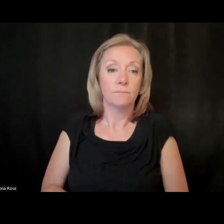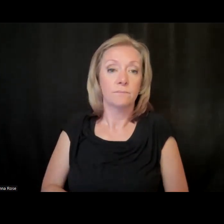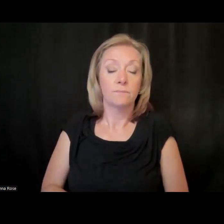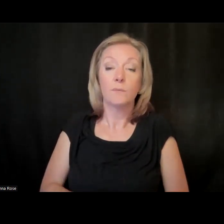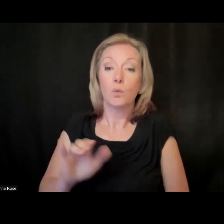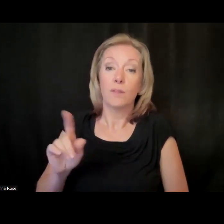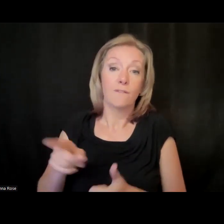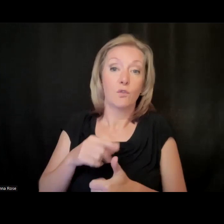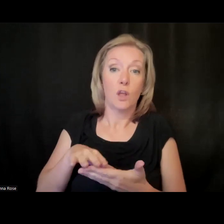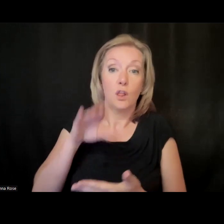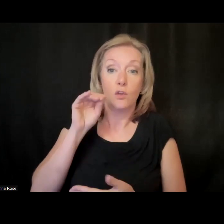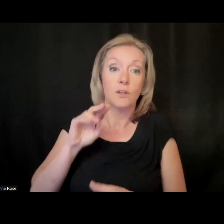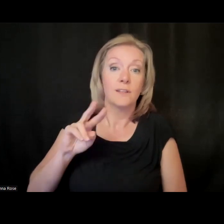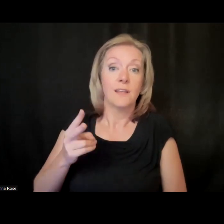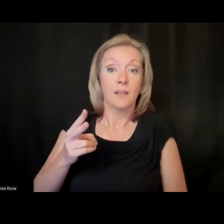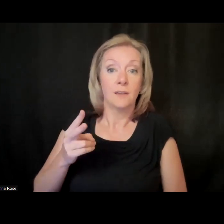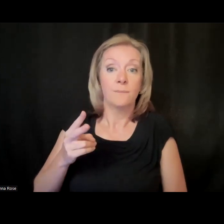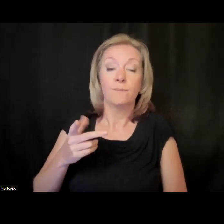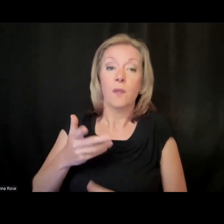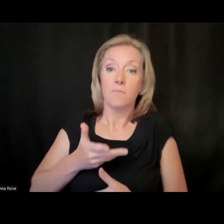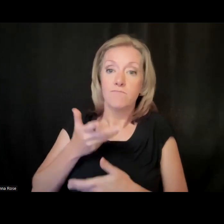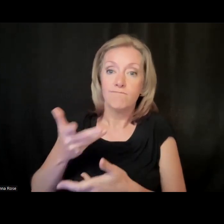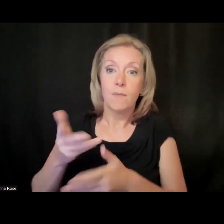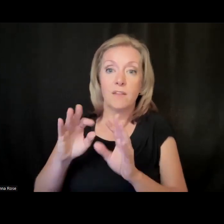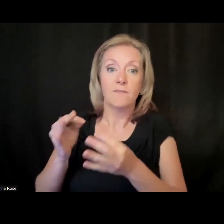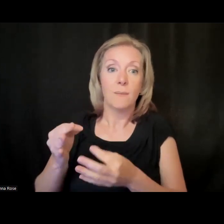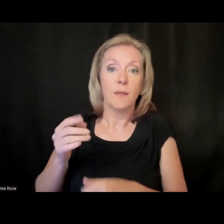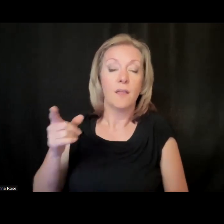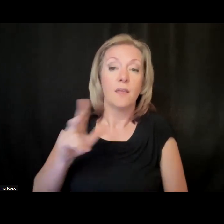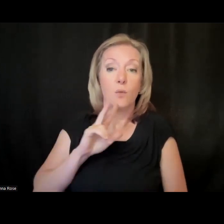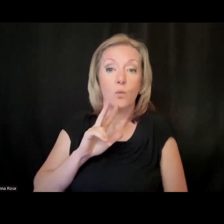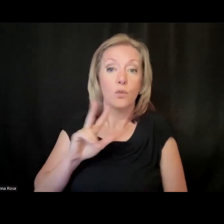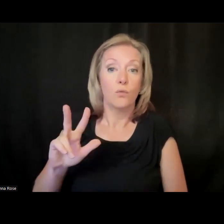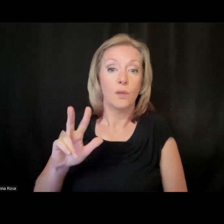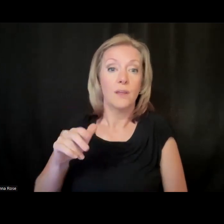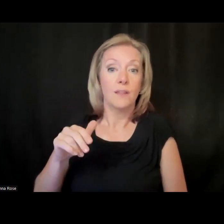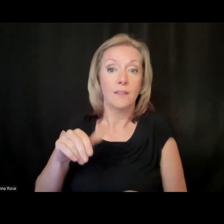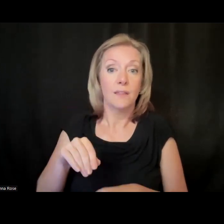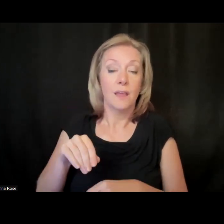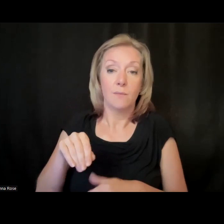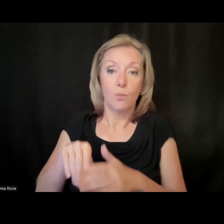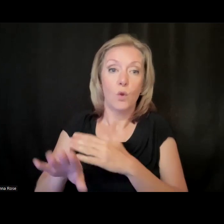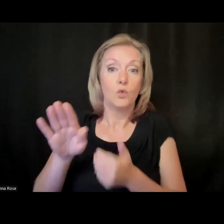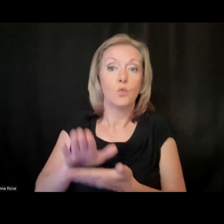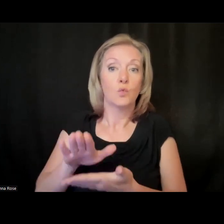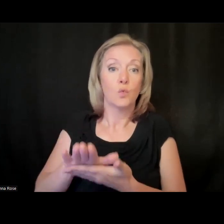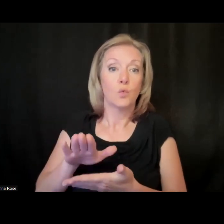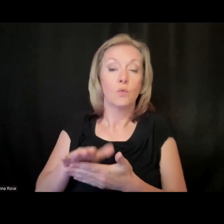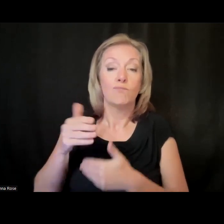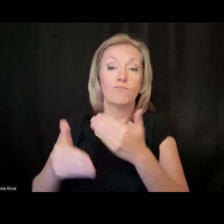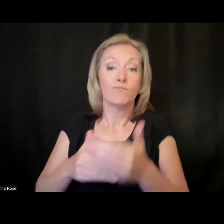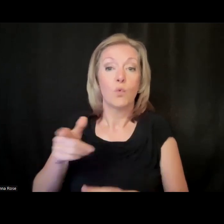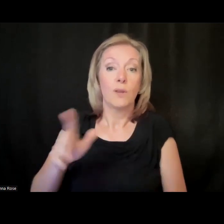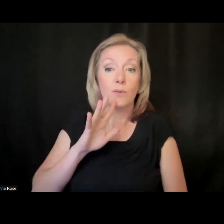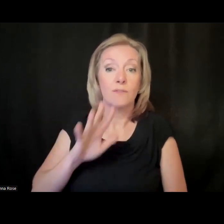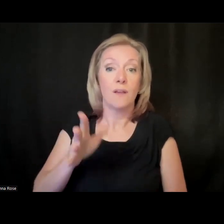Lesson 2, I gave my heart and soul to this family. And at 3, they went on to the school district. And when he was about 5 years old, his mom called me